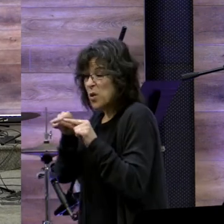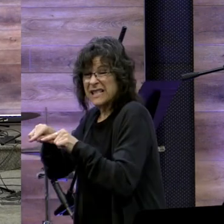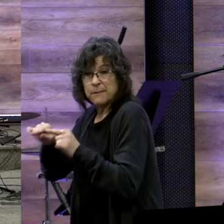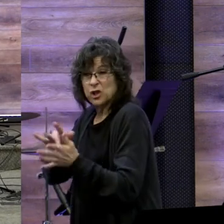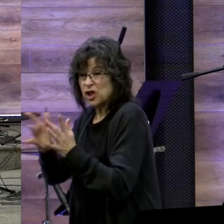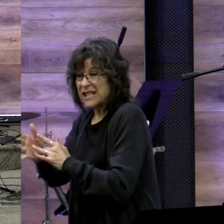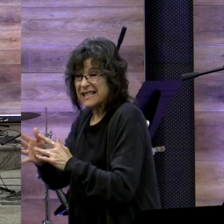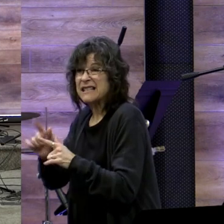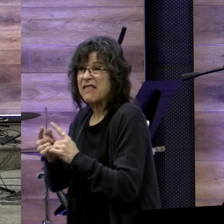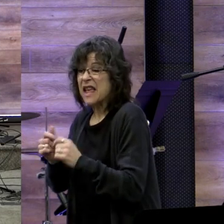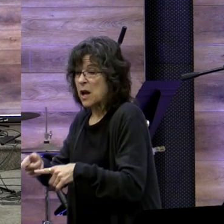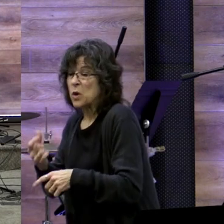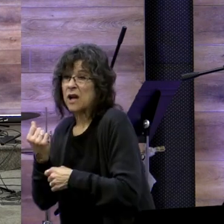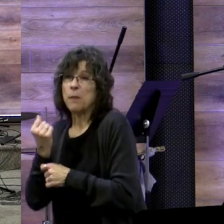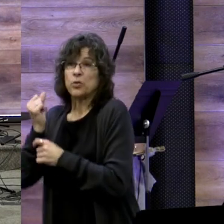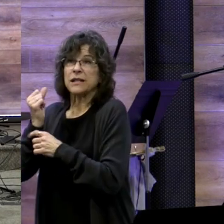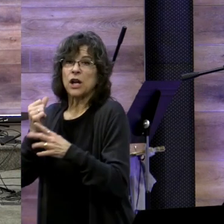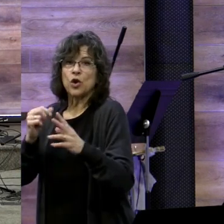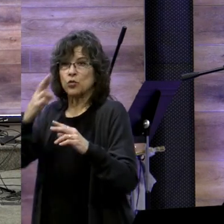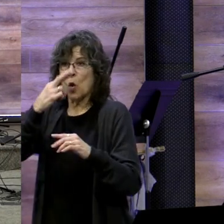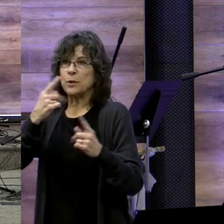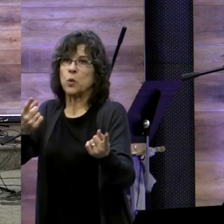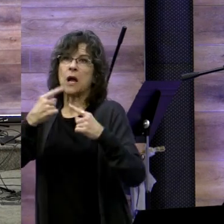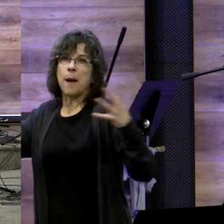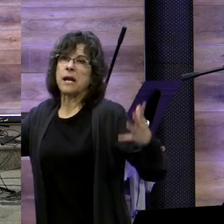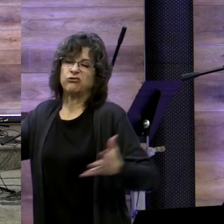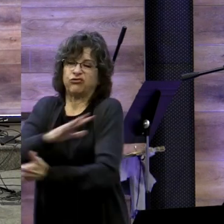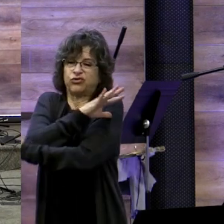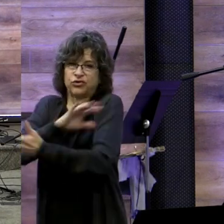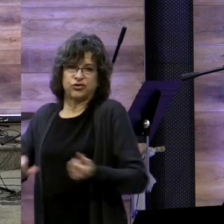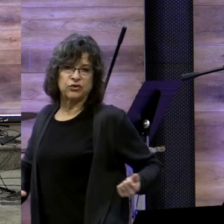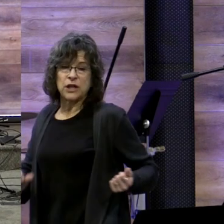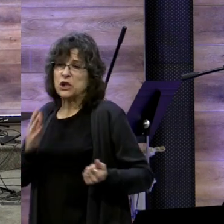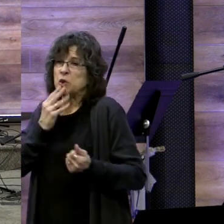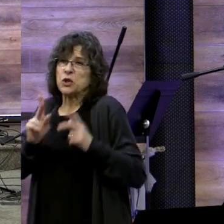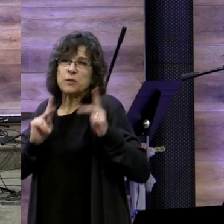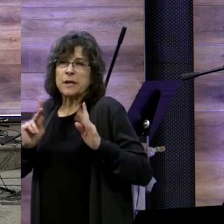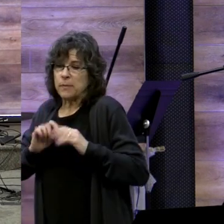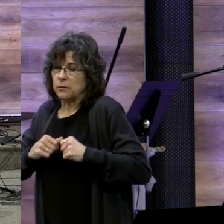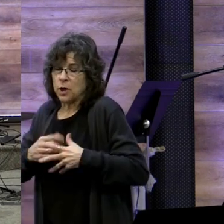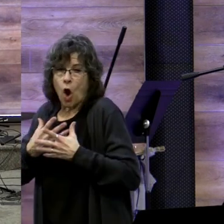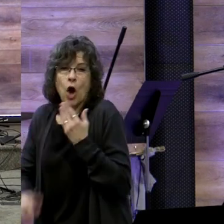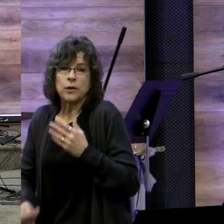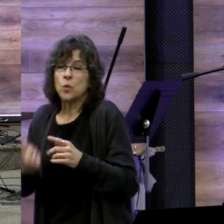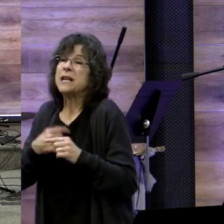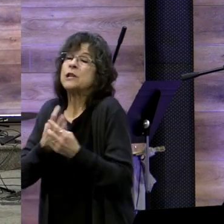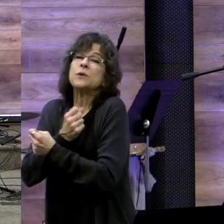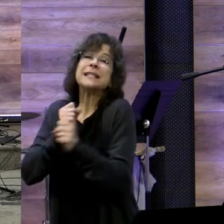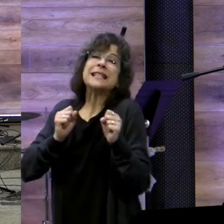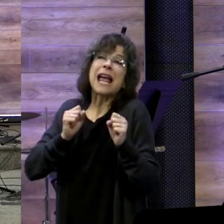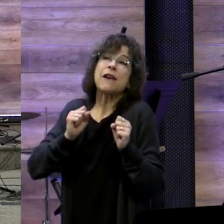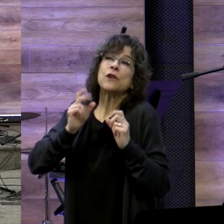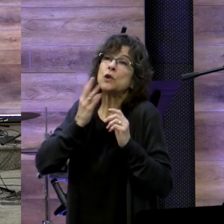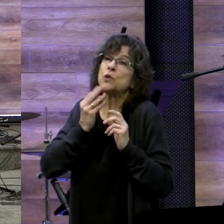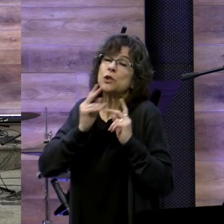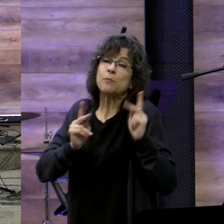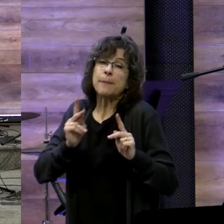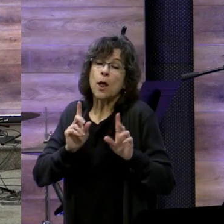will respond, and they'll come in, and they'll crush us, and they'll wipe out the Jewish people. We need to save the Jewish people. Oh, and by the way,